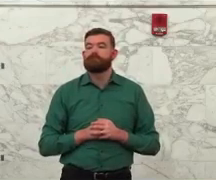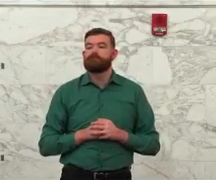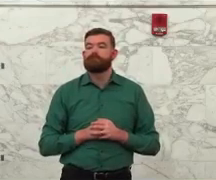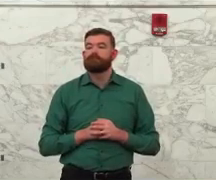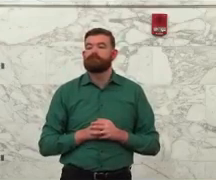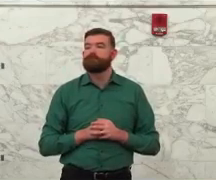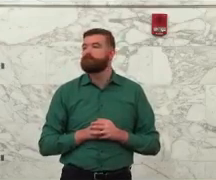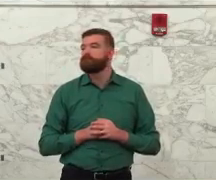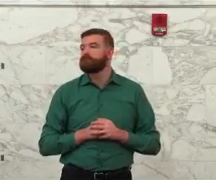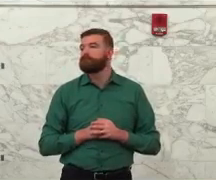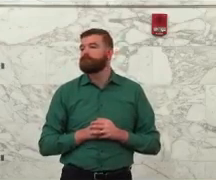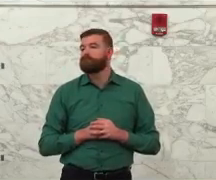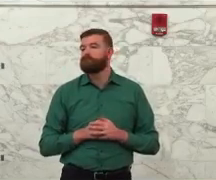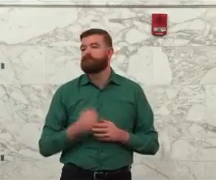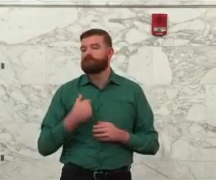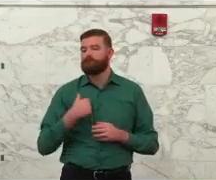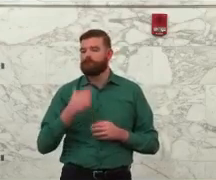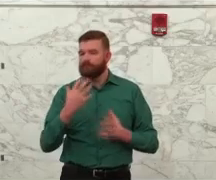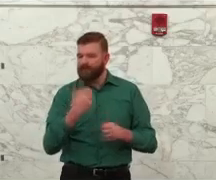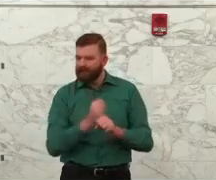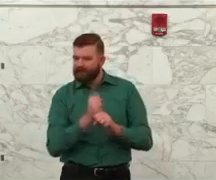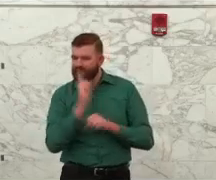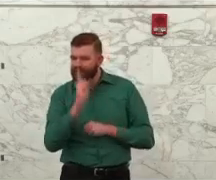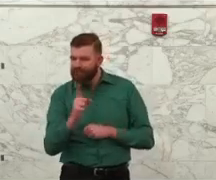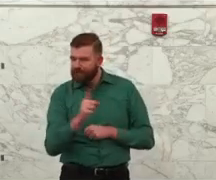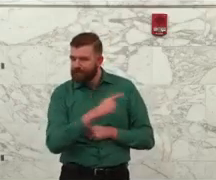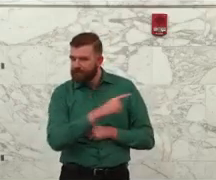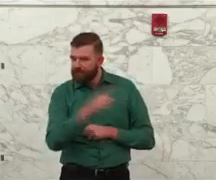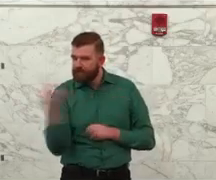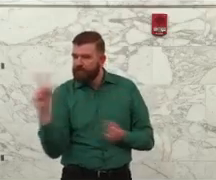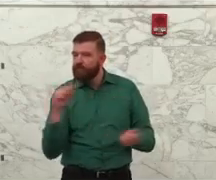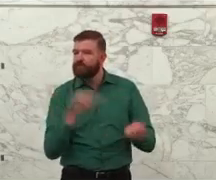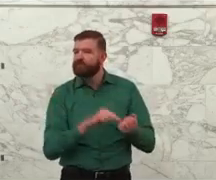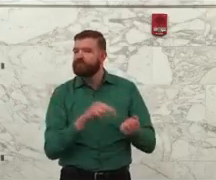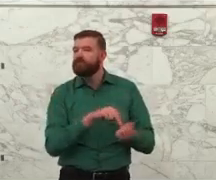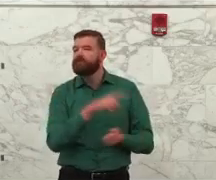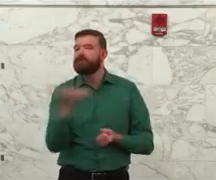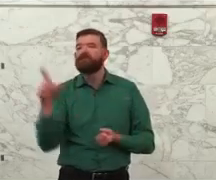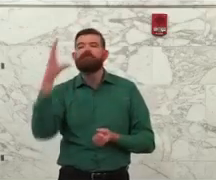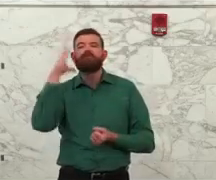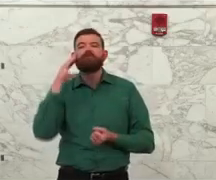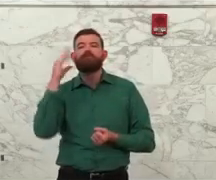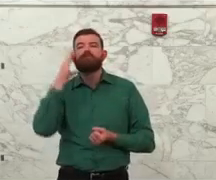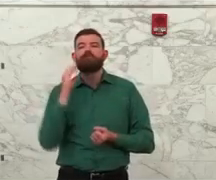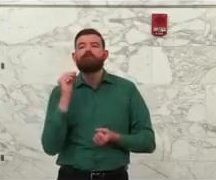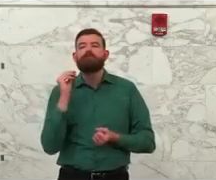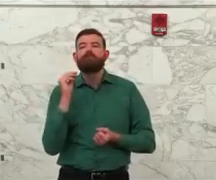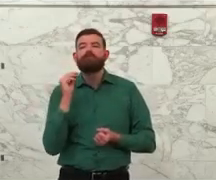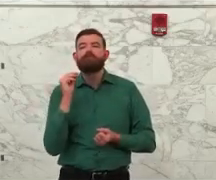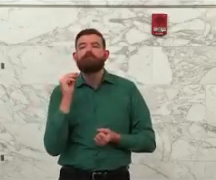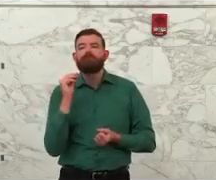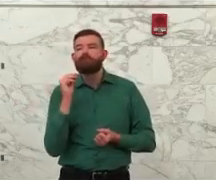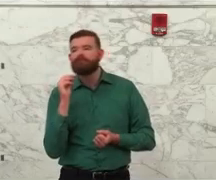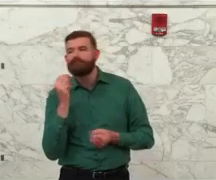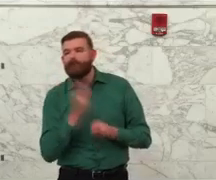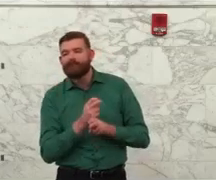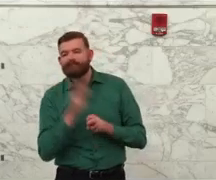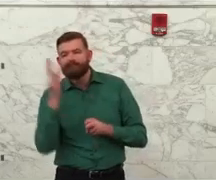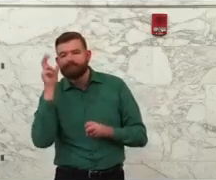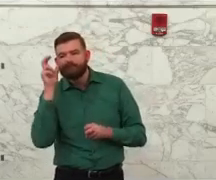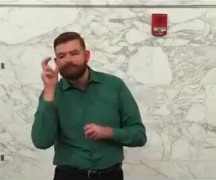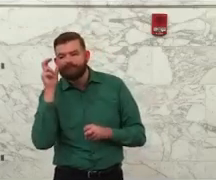that are used to working in that particular hospital, know the IT systems, the monitoring systems. We keep